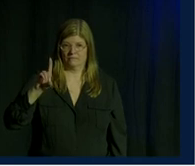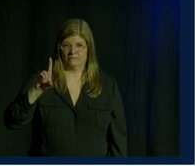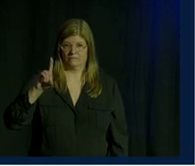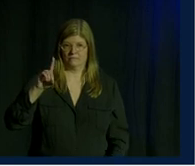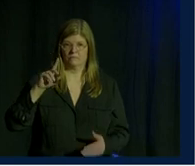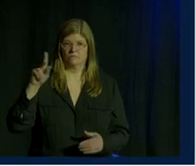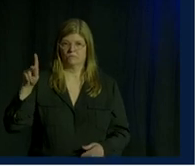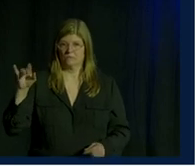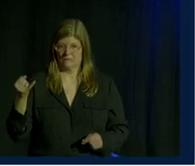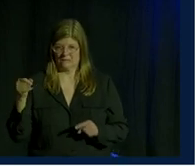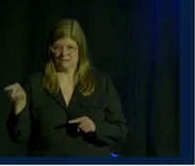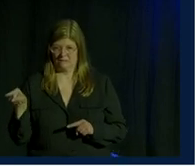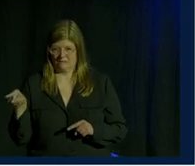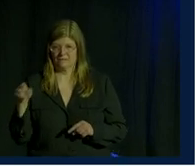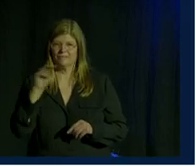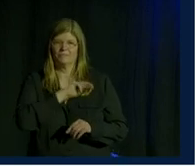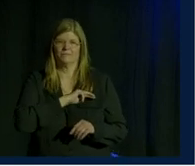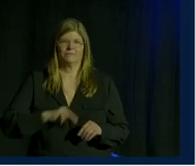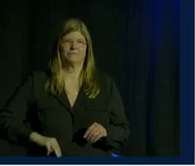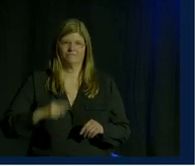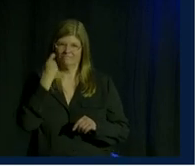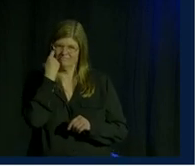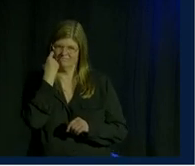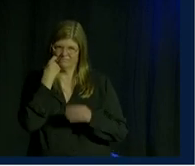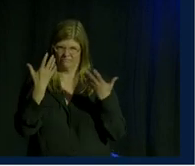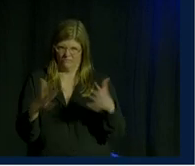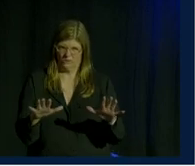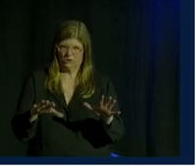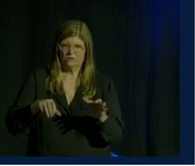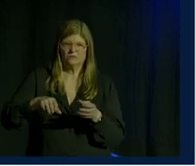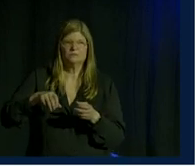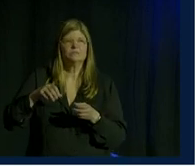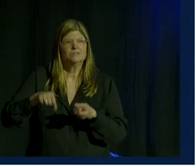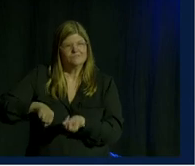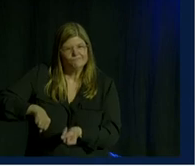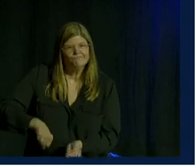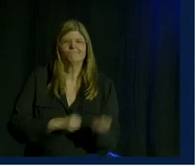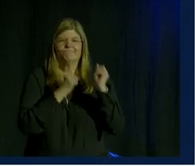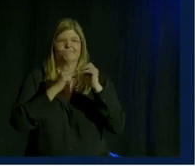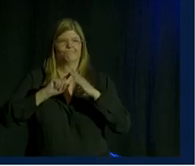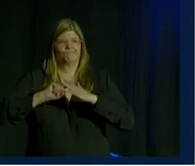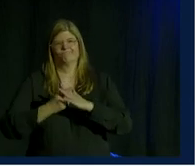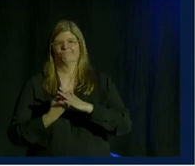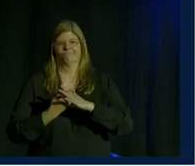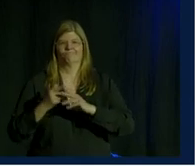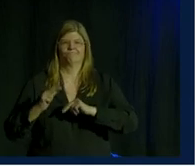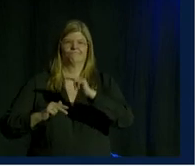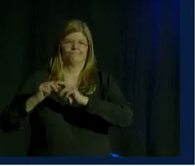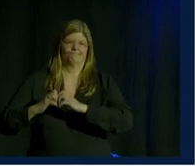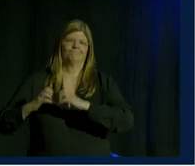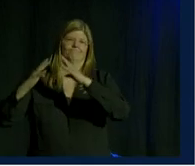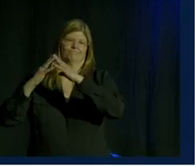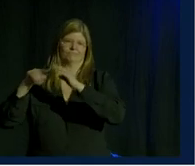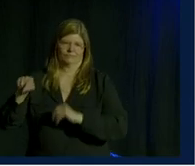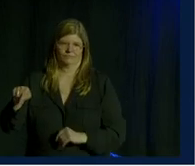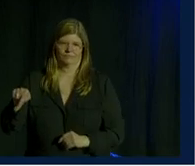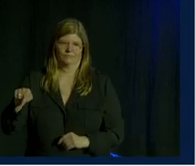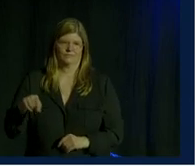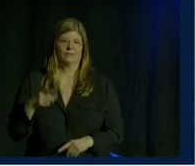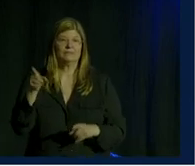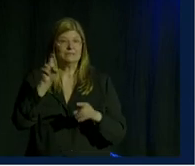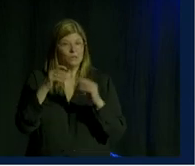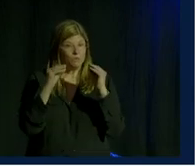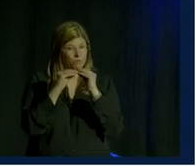on last year. This RFP will also be released in the spring. For more information on these projects, please visit our